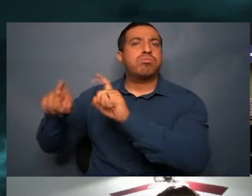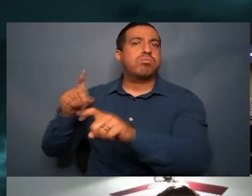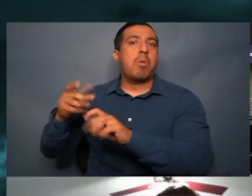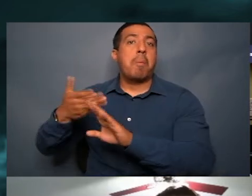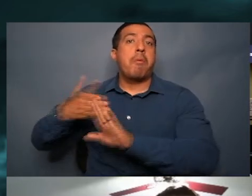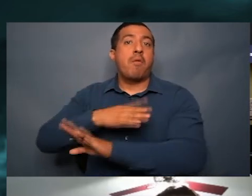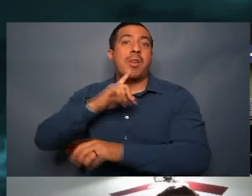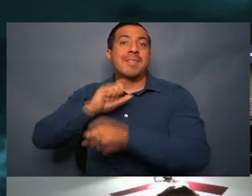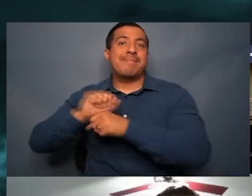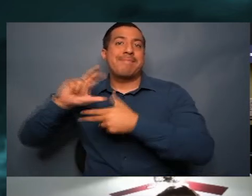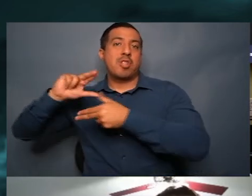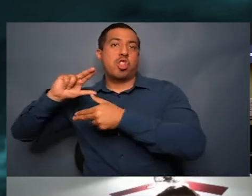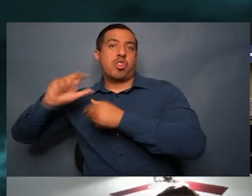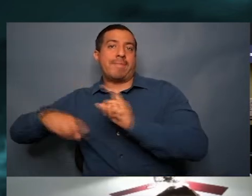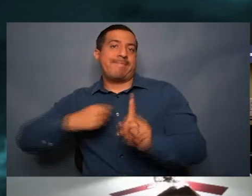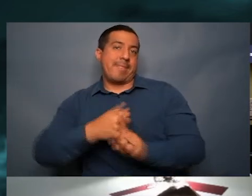Gulf.